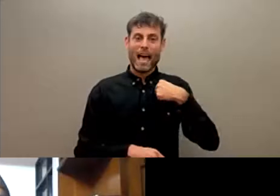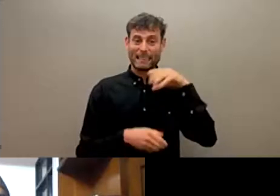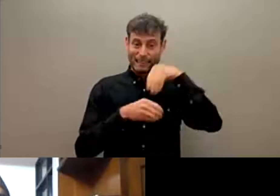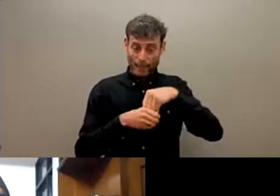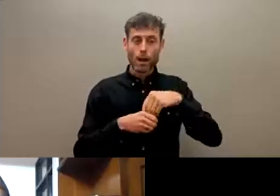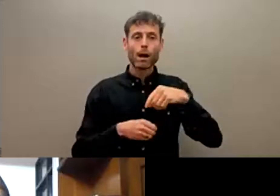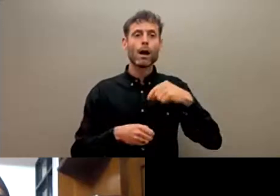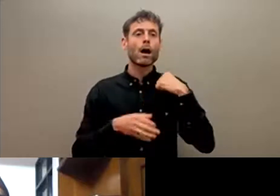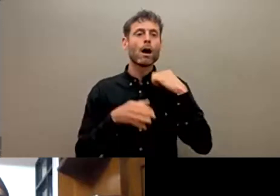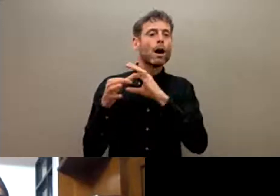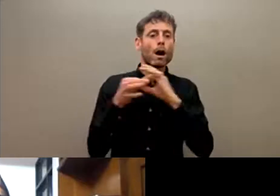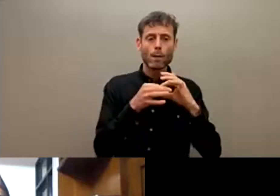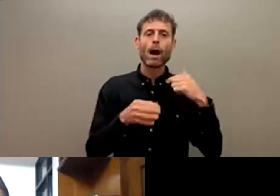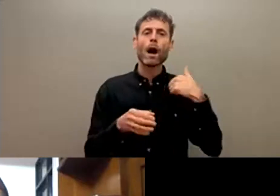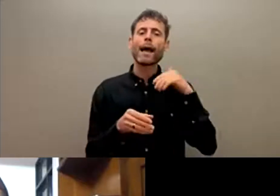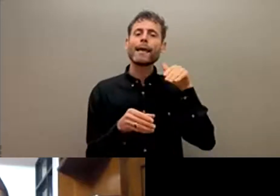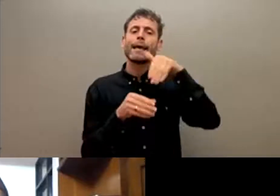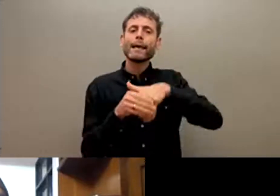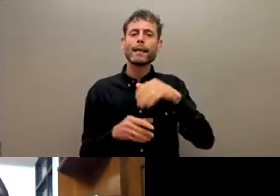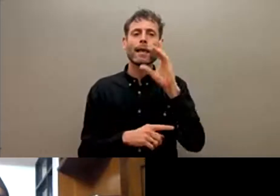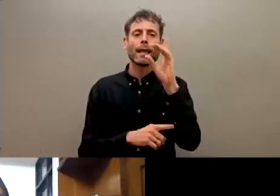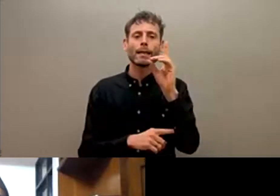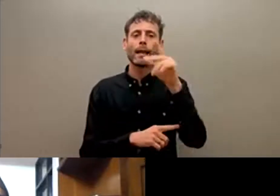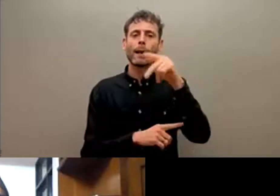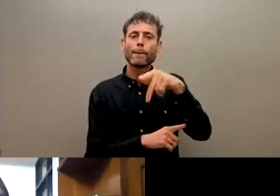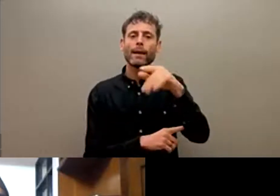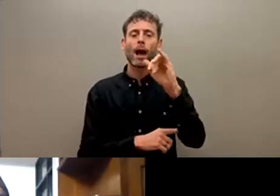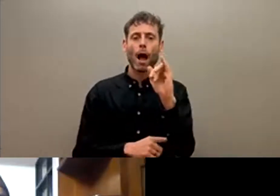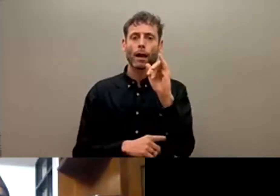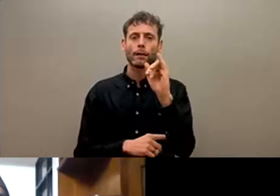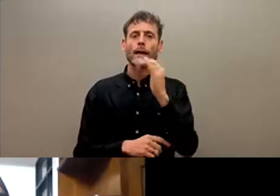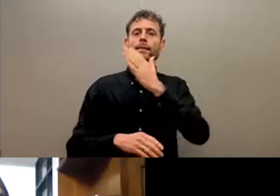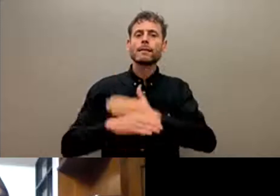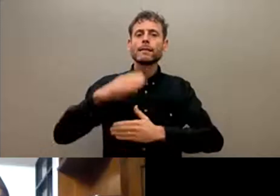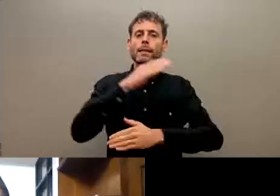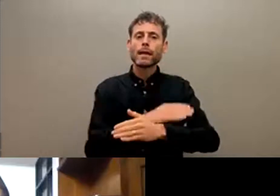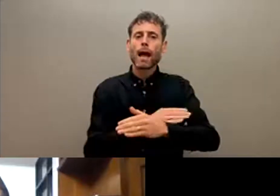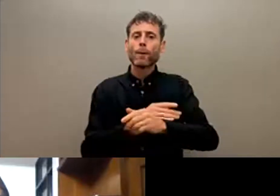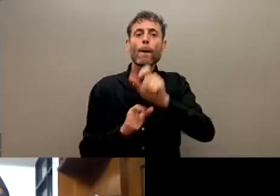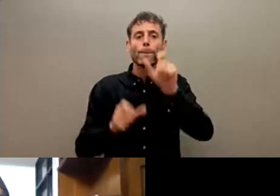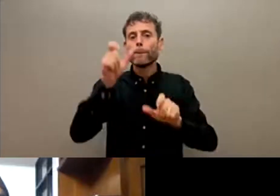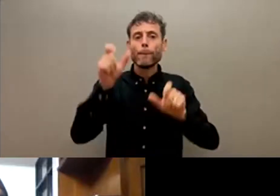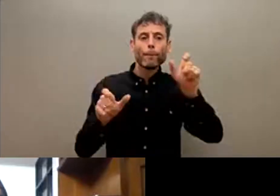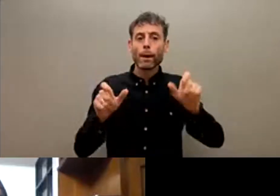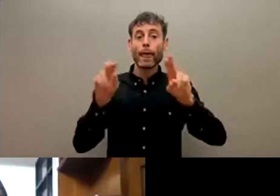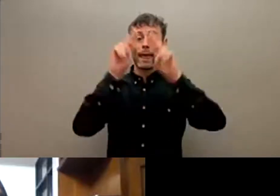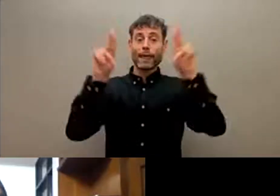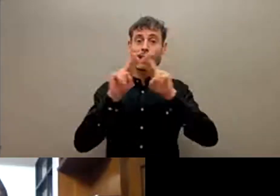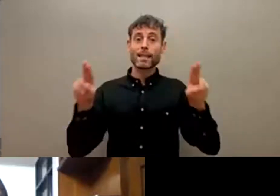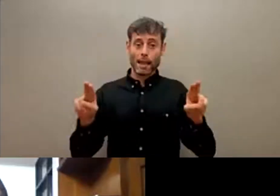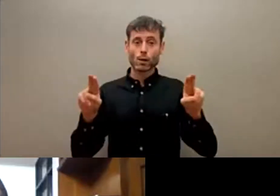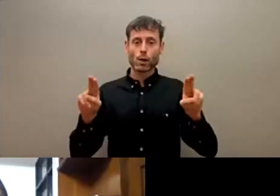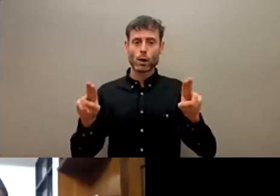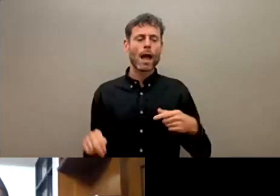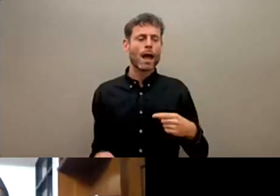the DPI, the Disabled People's International. I learned from DPI that we have to raise our